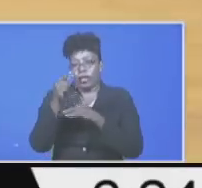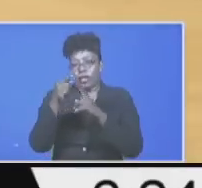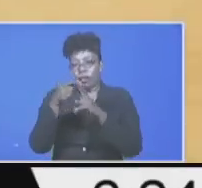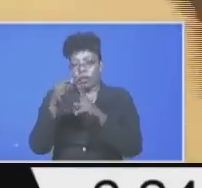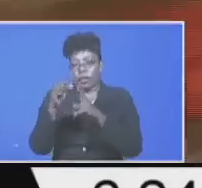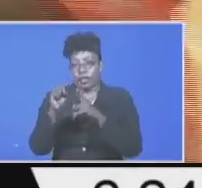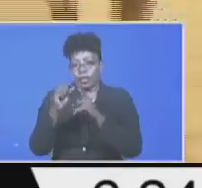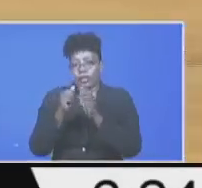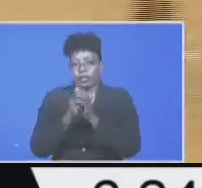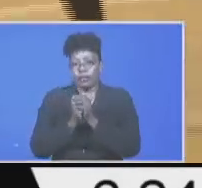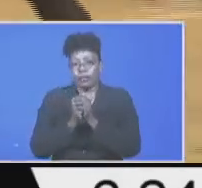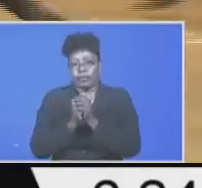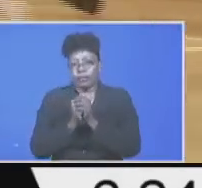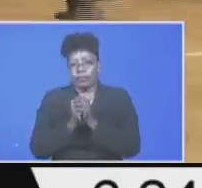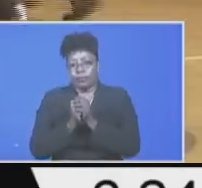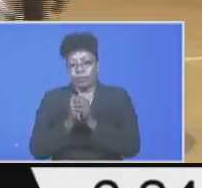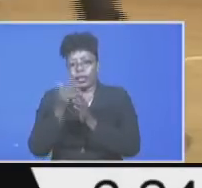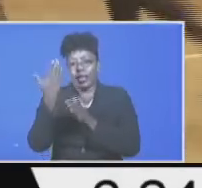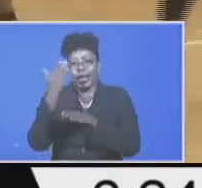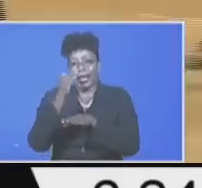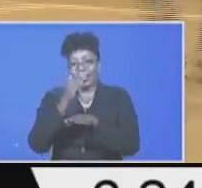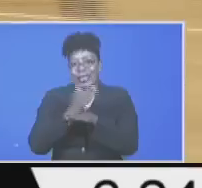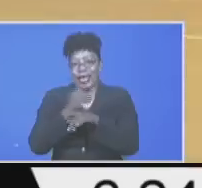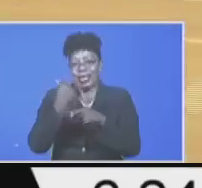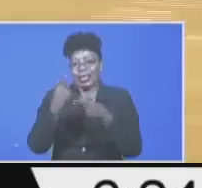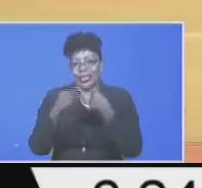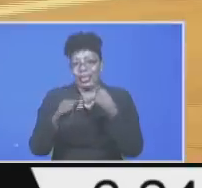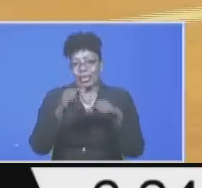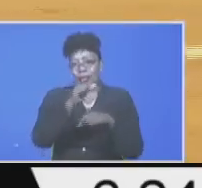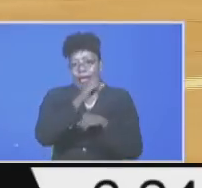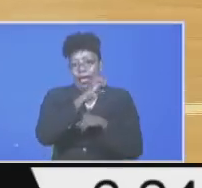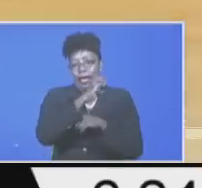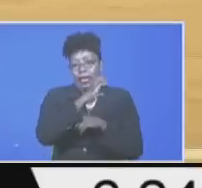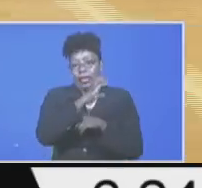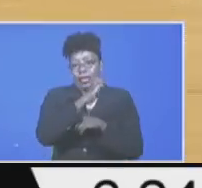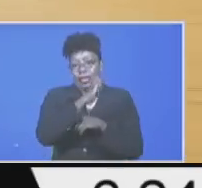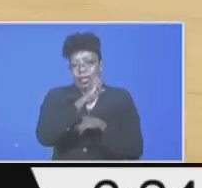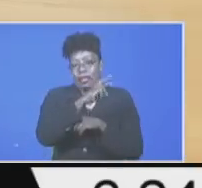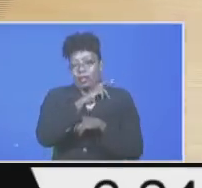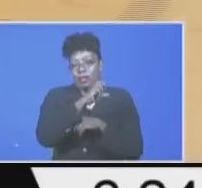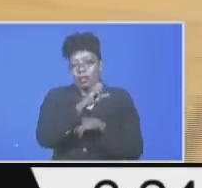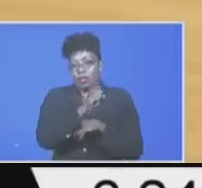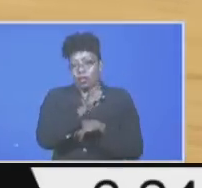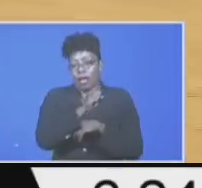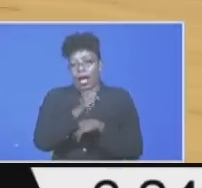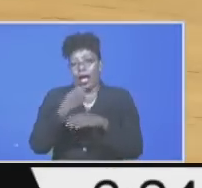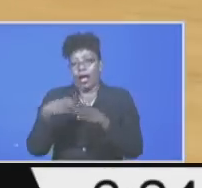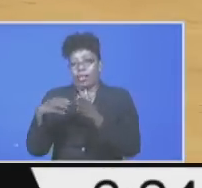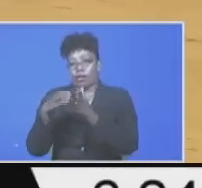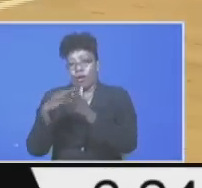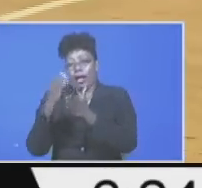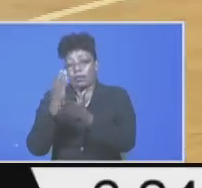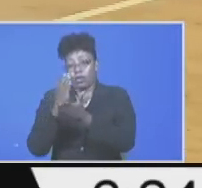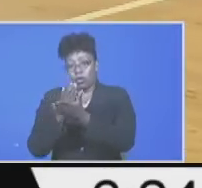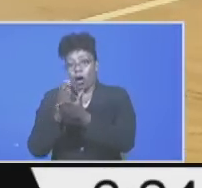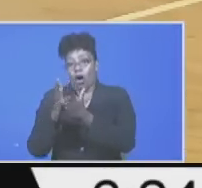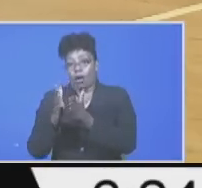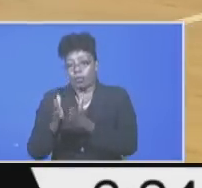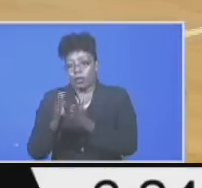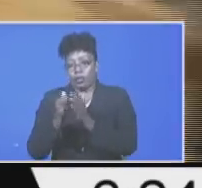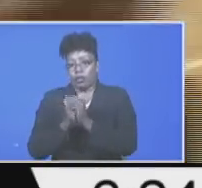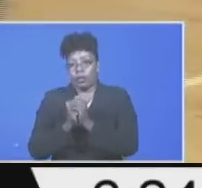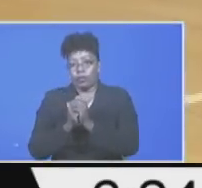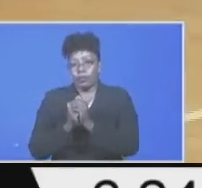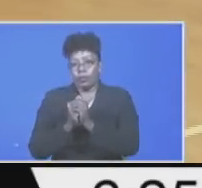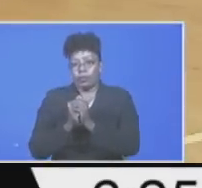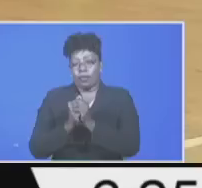11. As for last night's feature game, the Aces had an easier time with the Police Crime Stoppers winning 71-58. Mark Hanna led